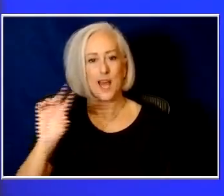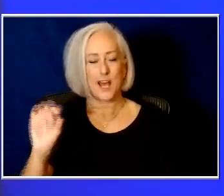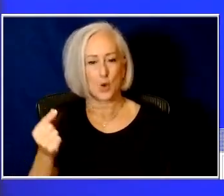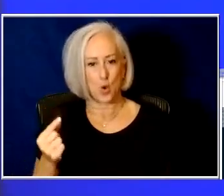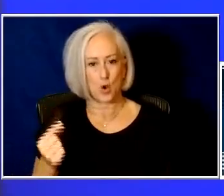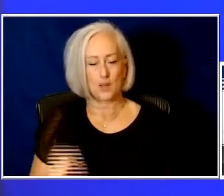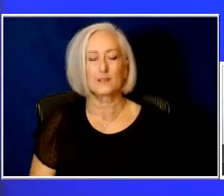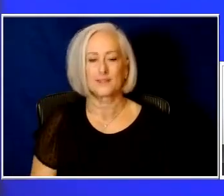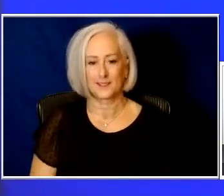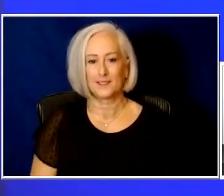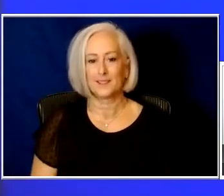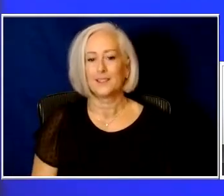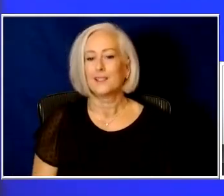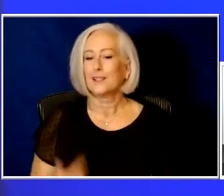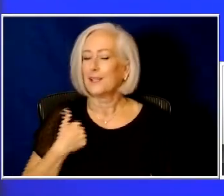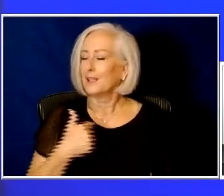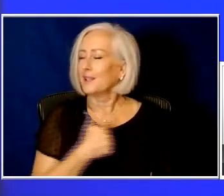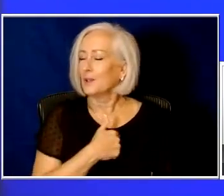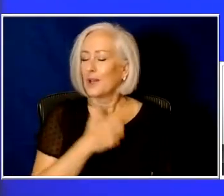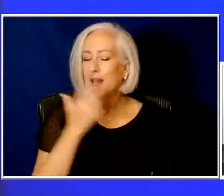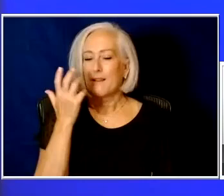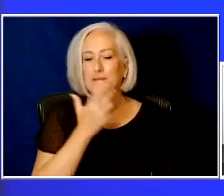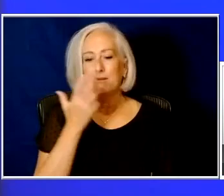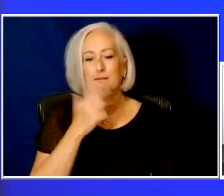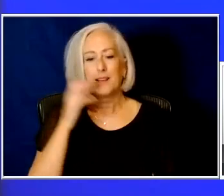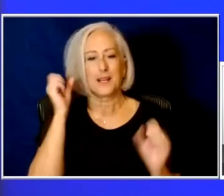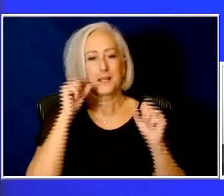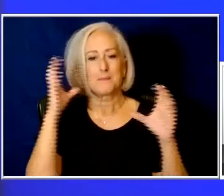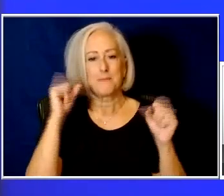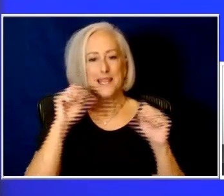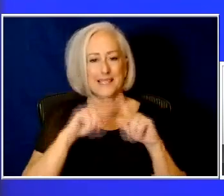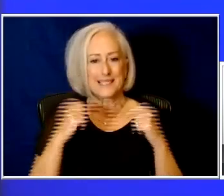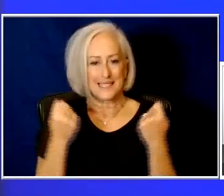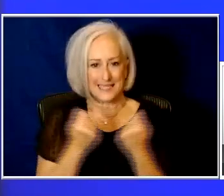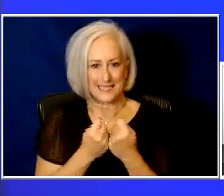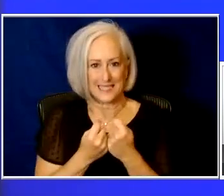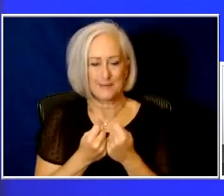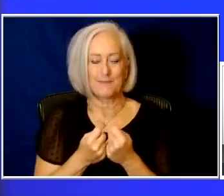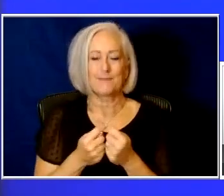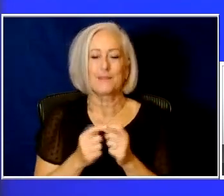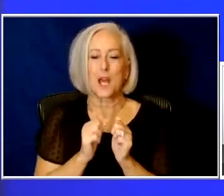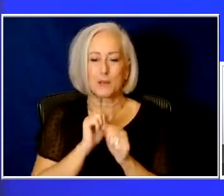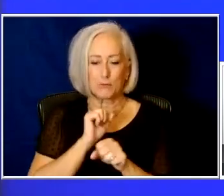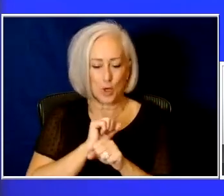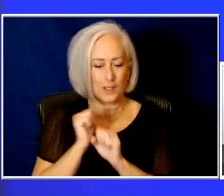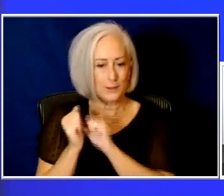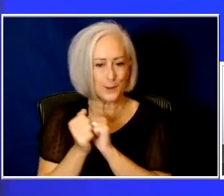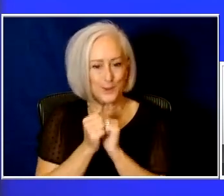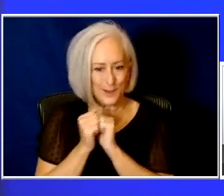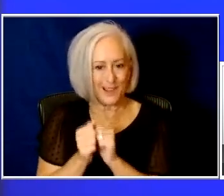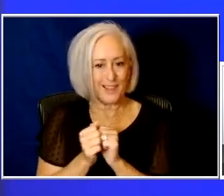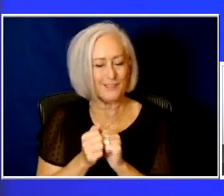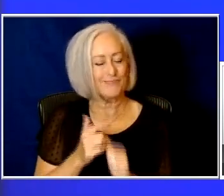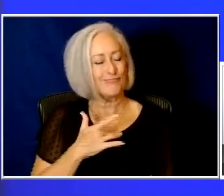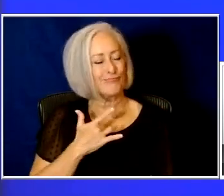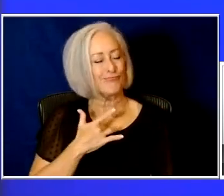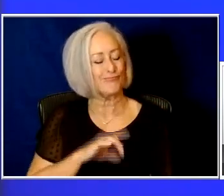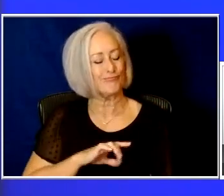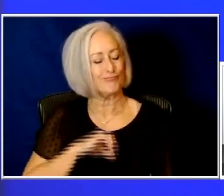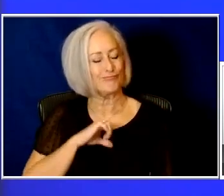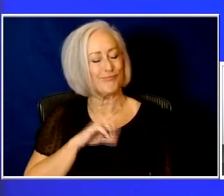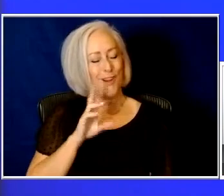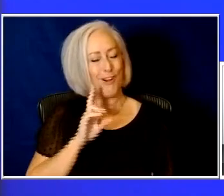most outstanding team that I've had the chance to work with, so I feel extremely privileged. Something that I just did want to add on to what Dr. Abhyankar